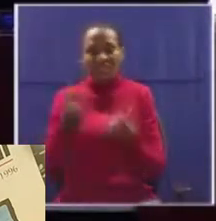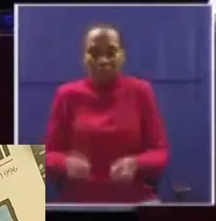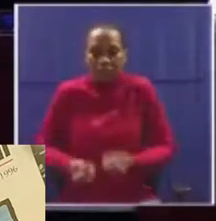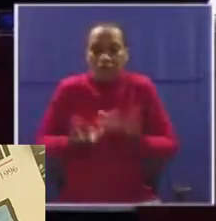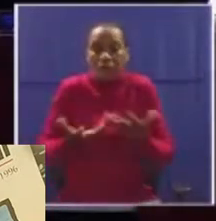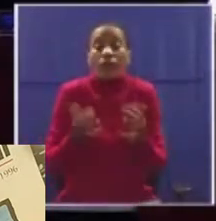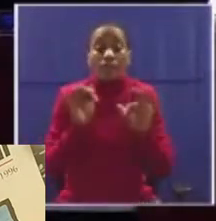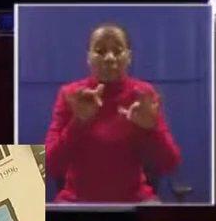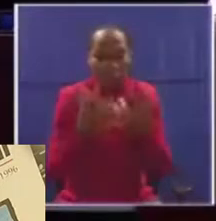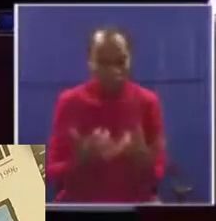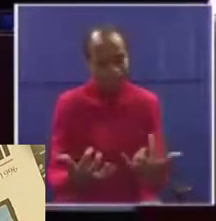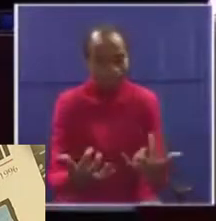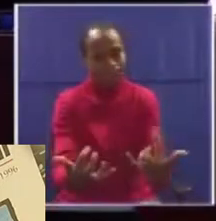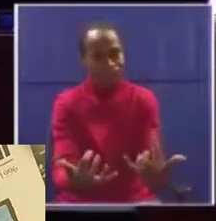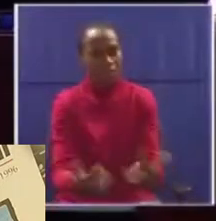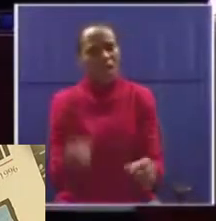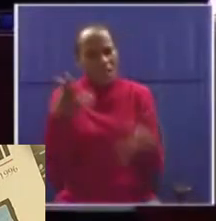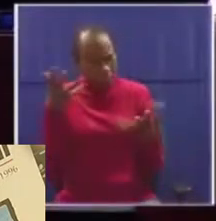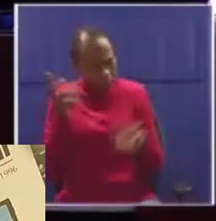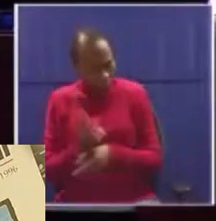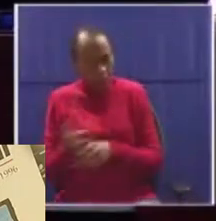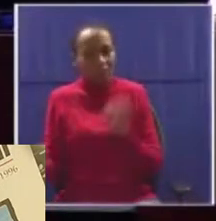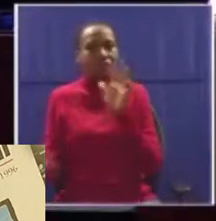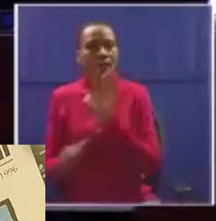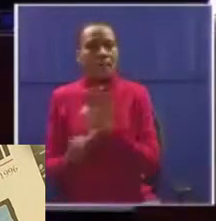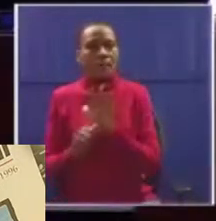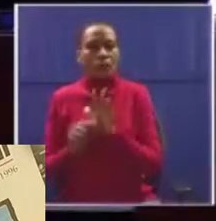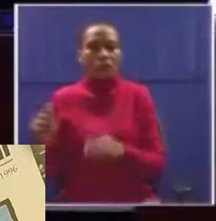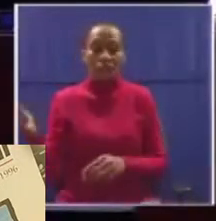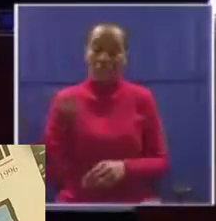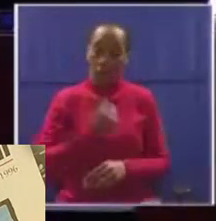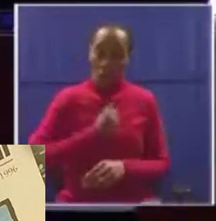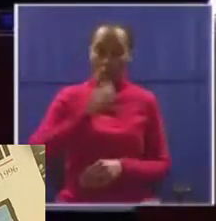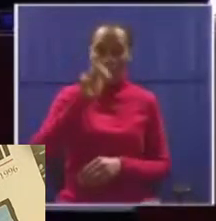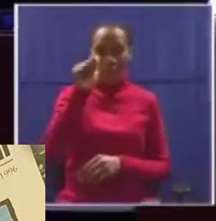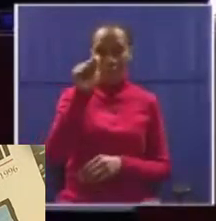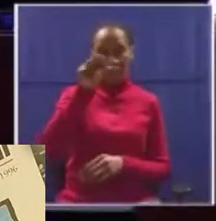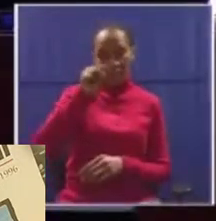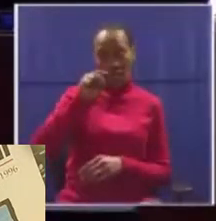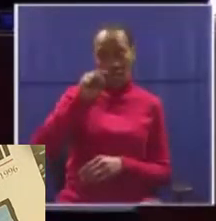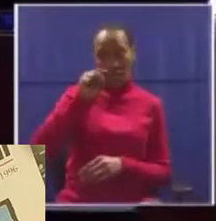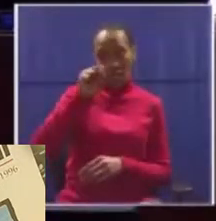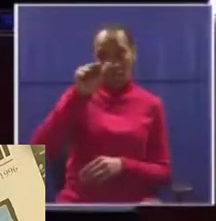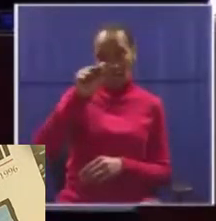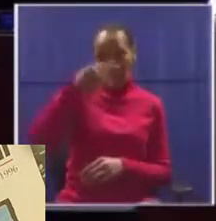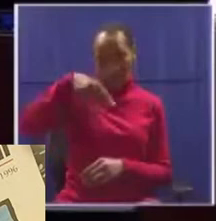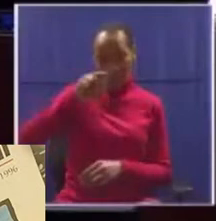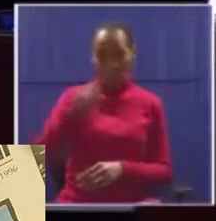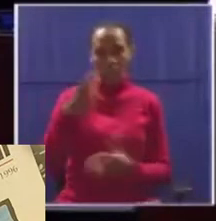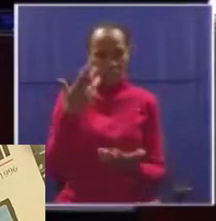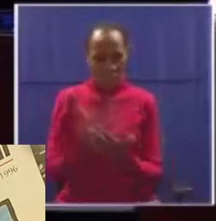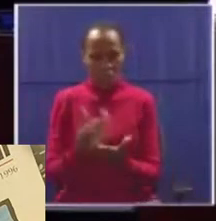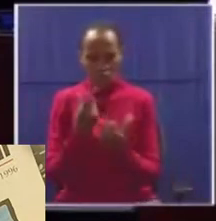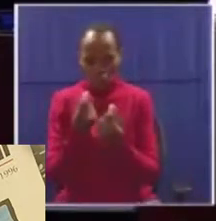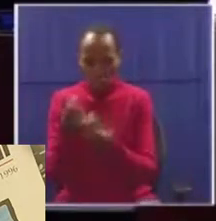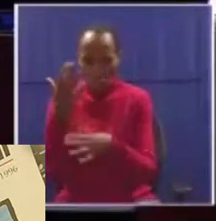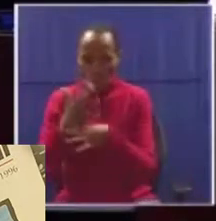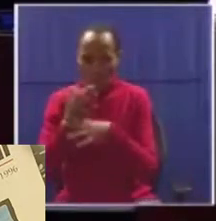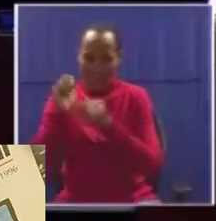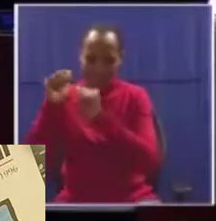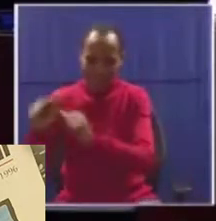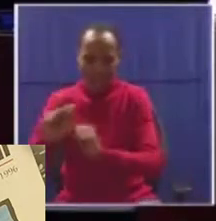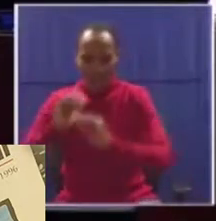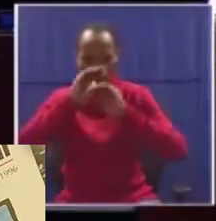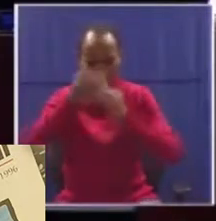necessary for our ssaps to investigate combat and prevent serious